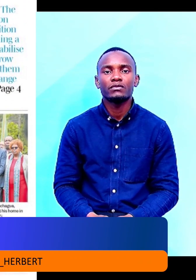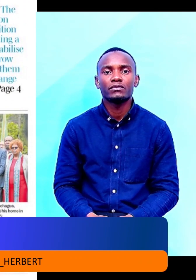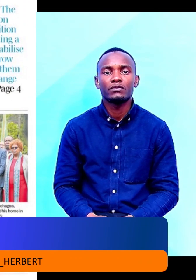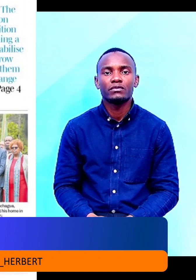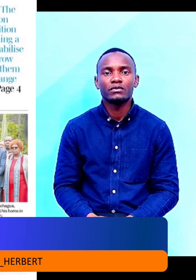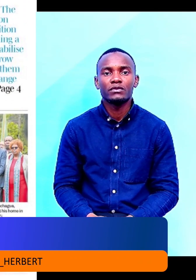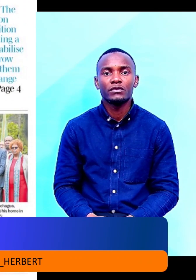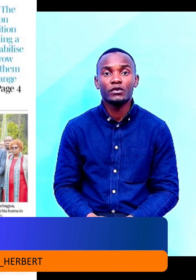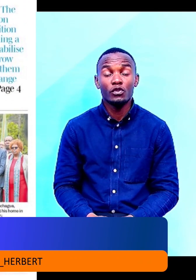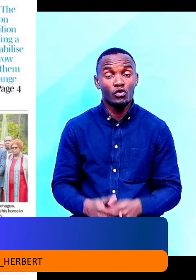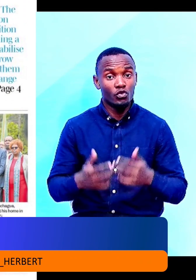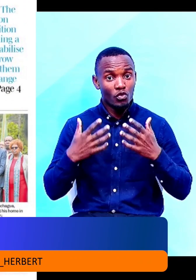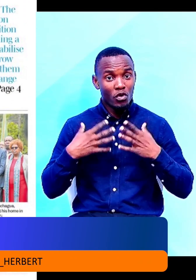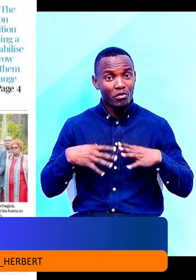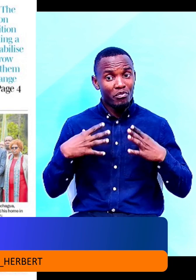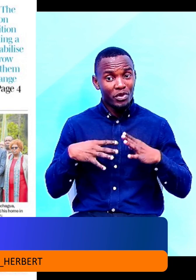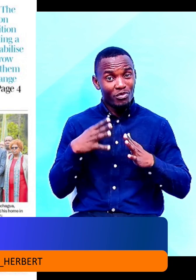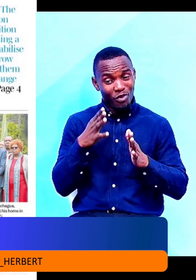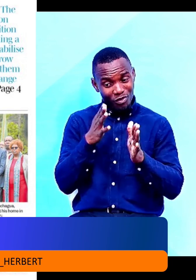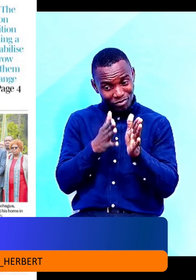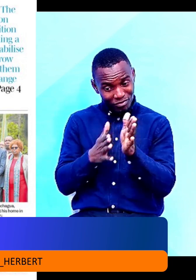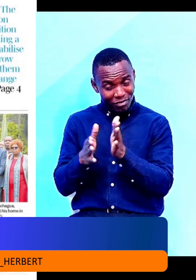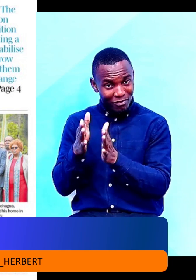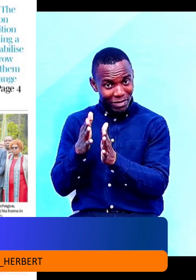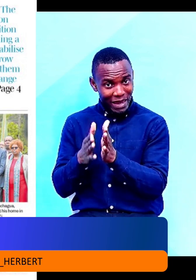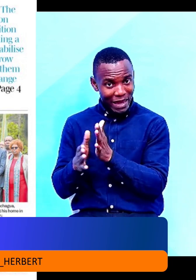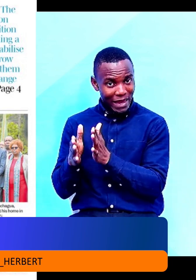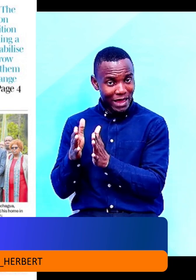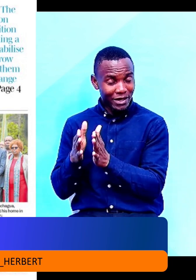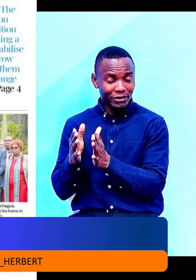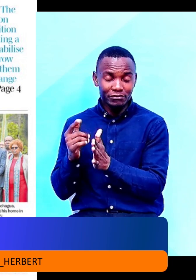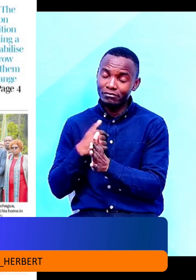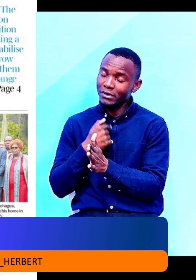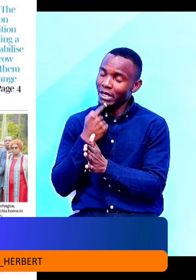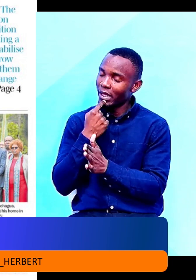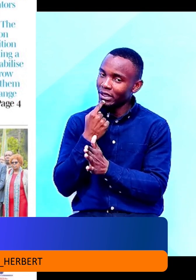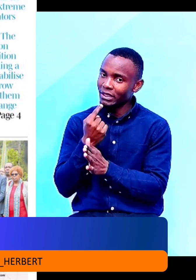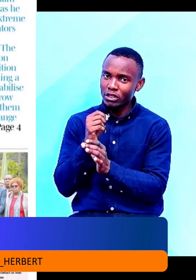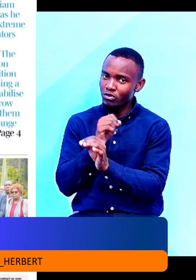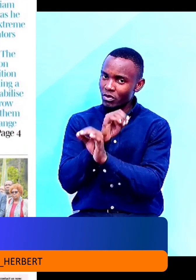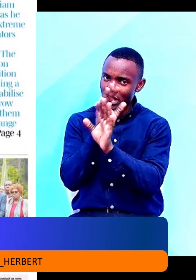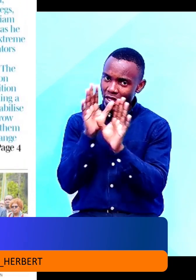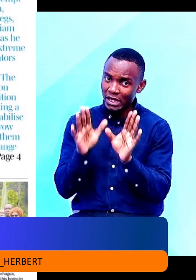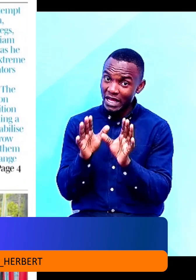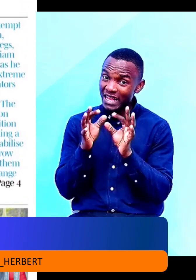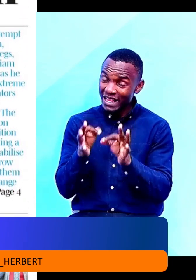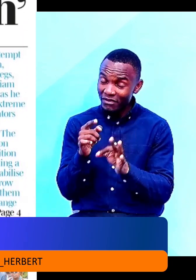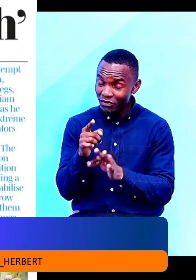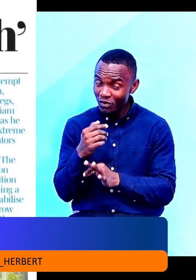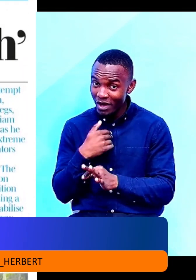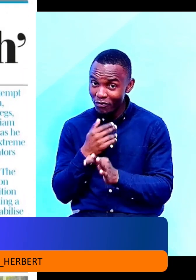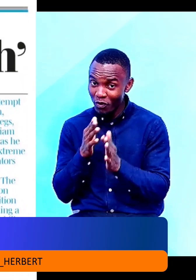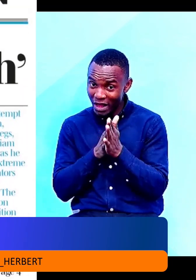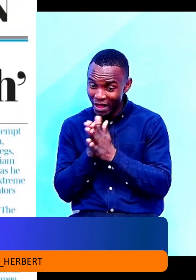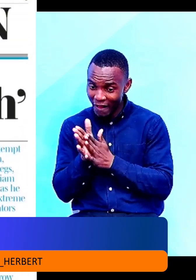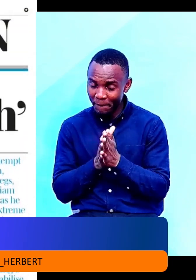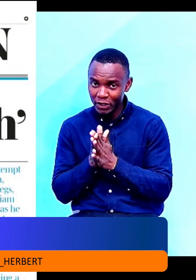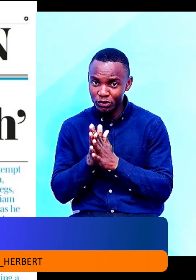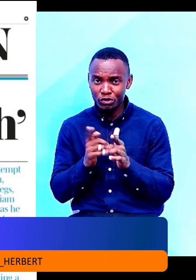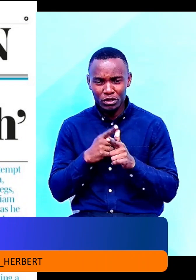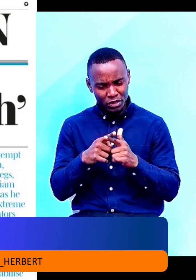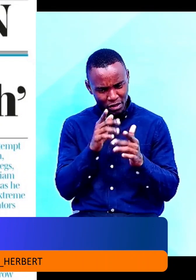plotting in the shadows, let me tell you clearly, if you have ambitions, prepare your policies and meet me